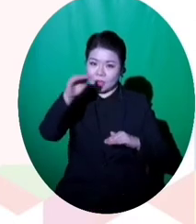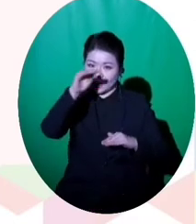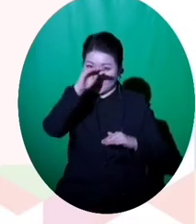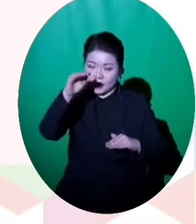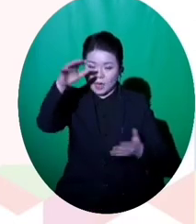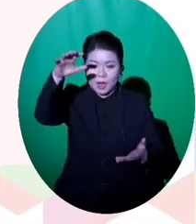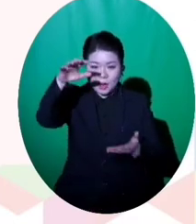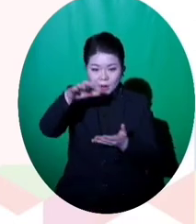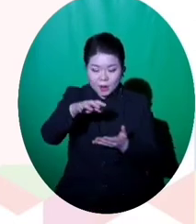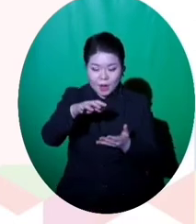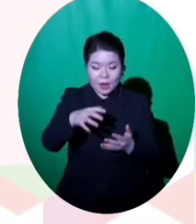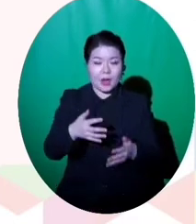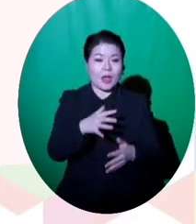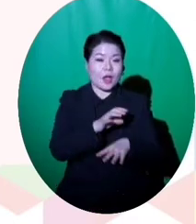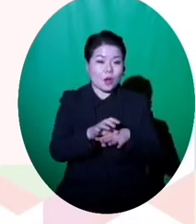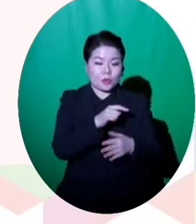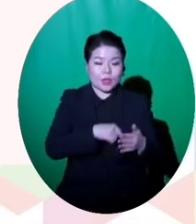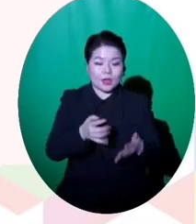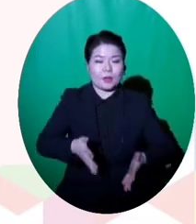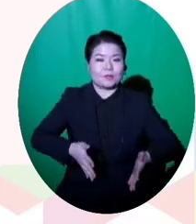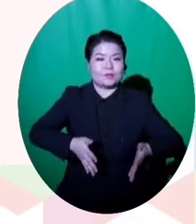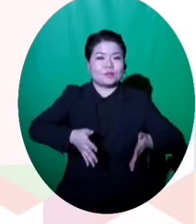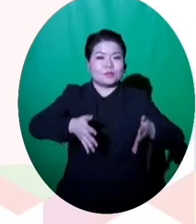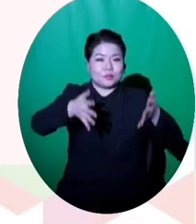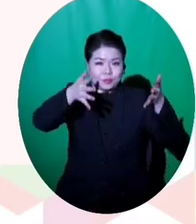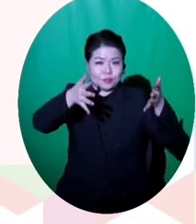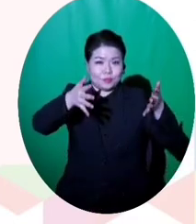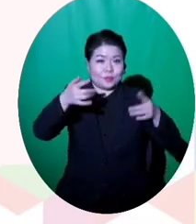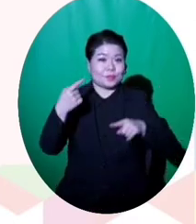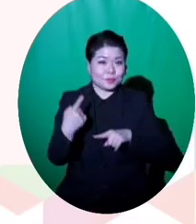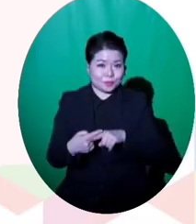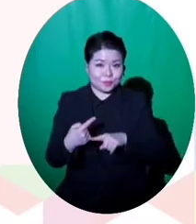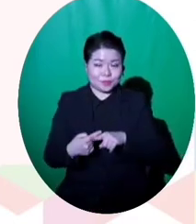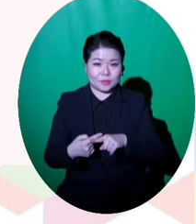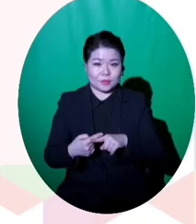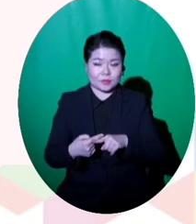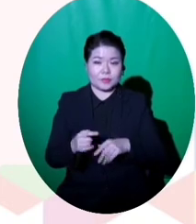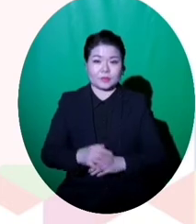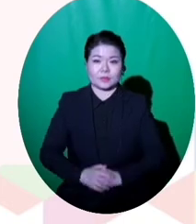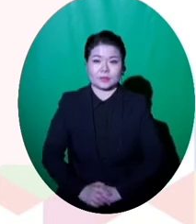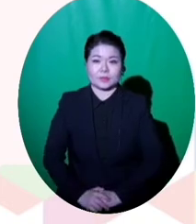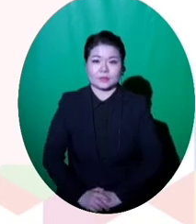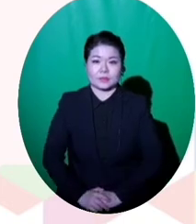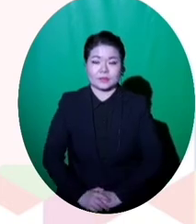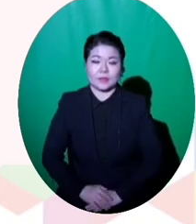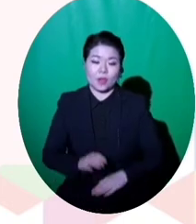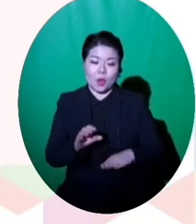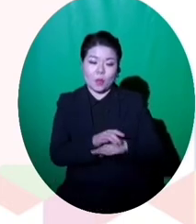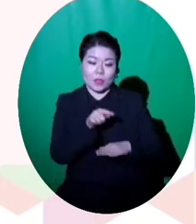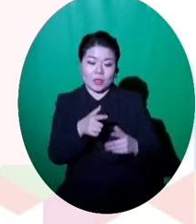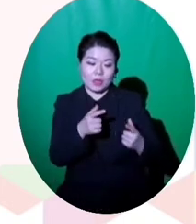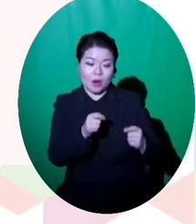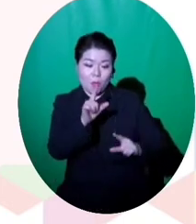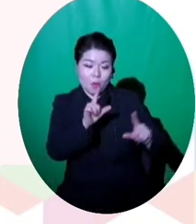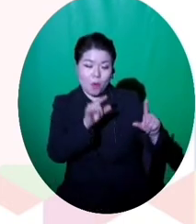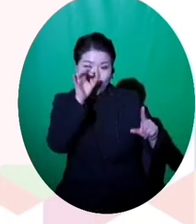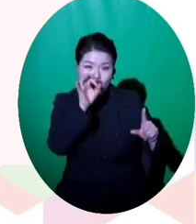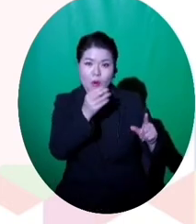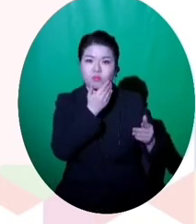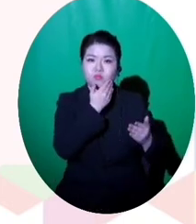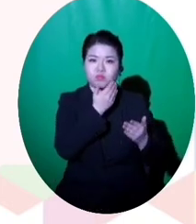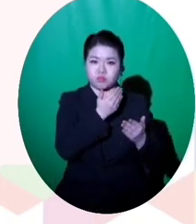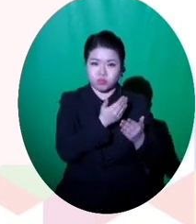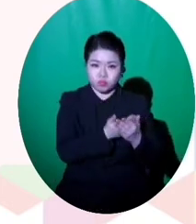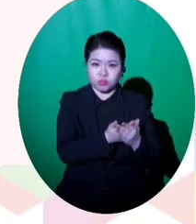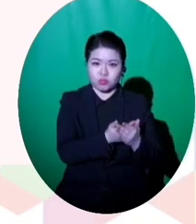And this approach of thinking about computers are important because the society that we live in actually imitate how technologies